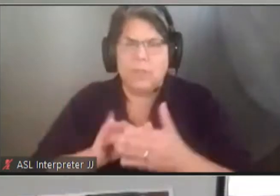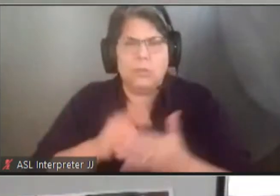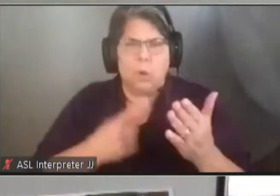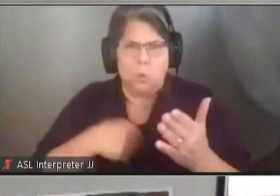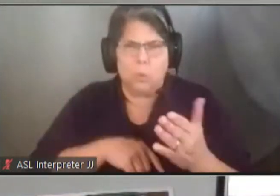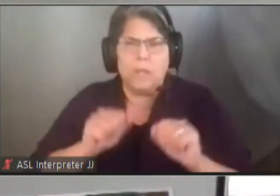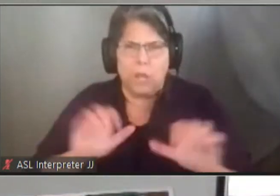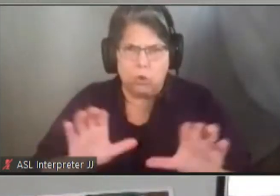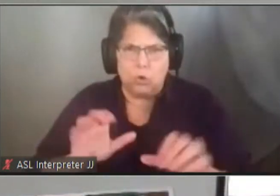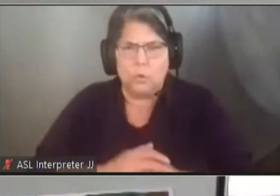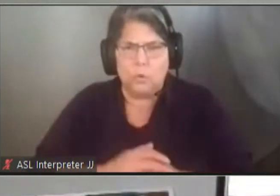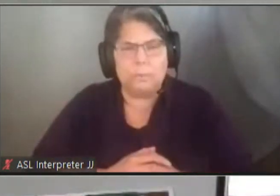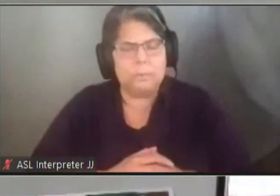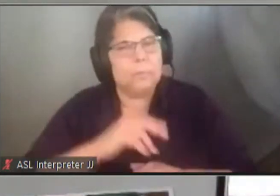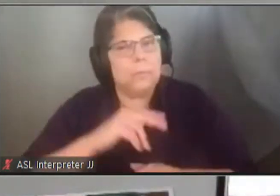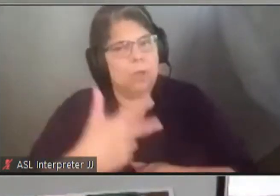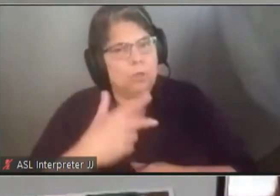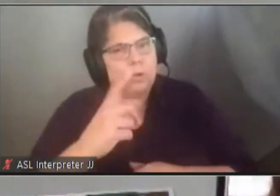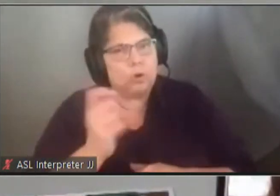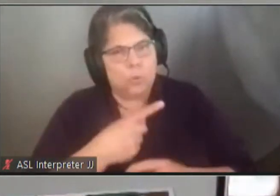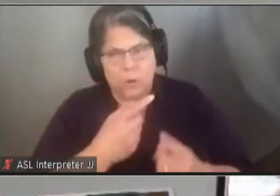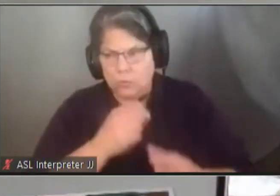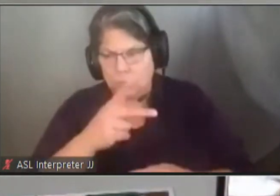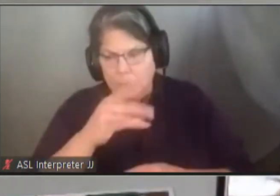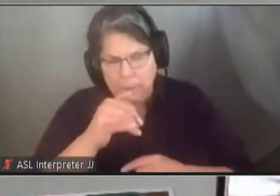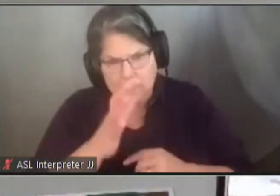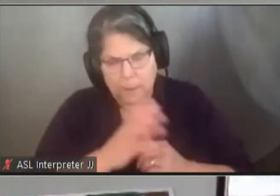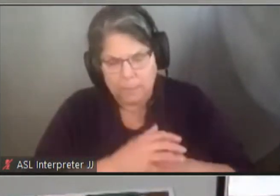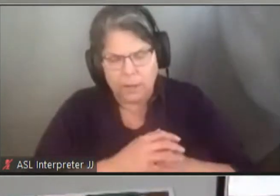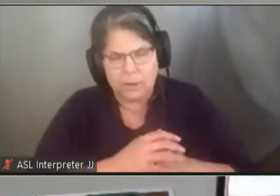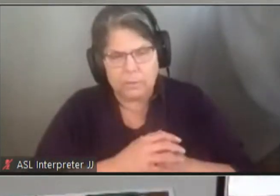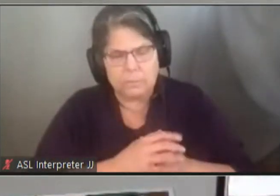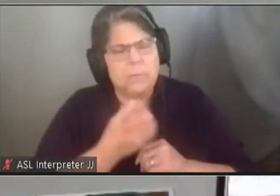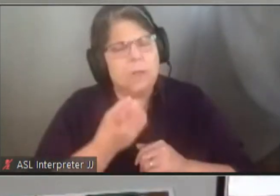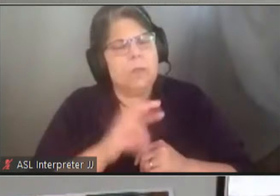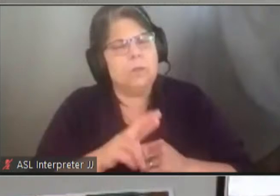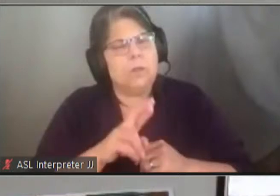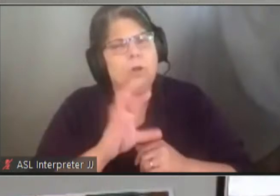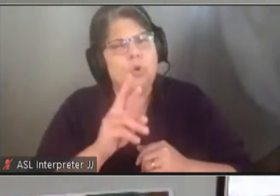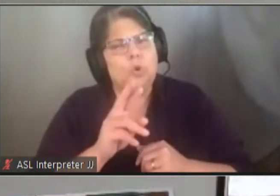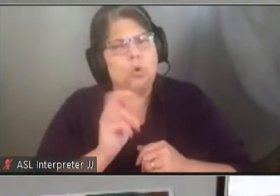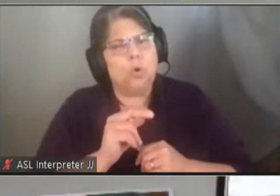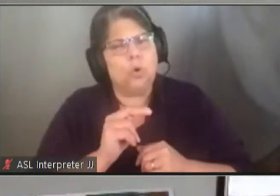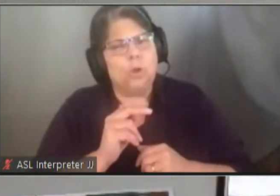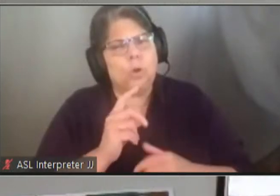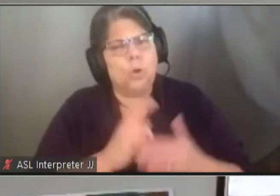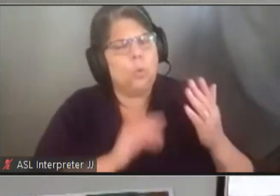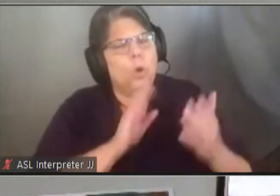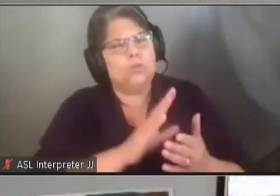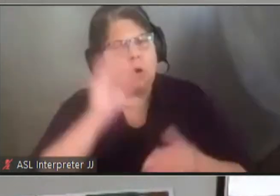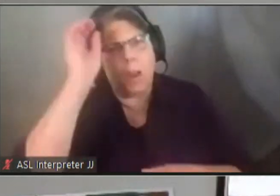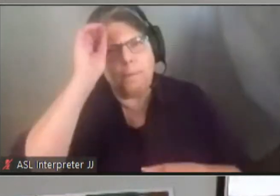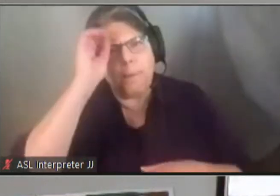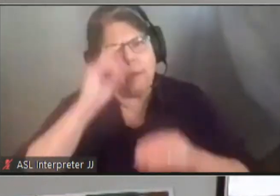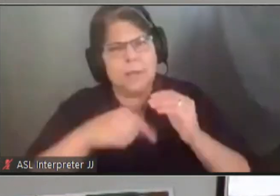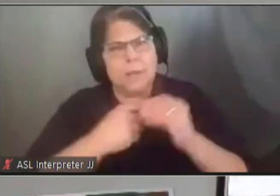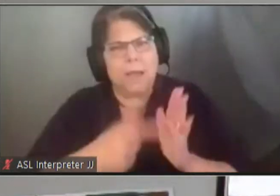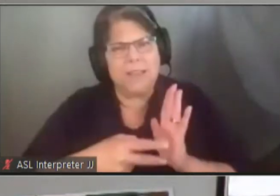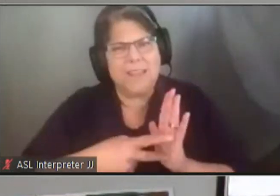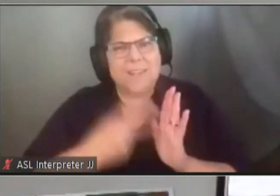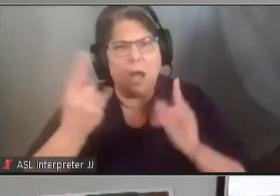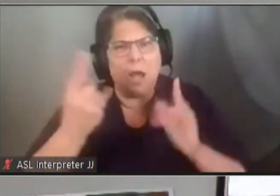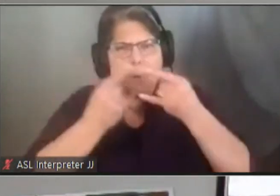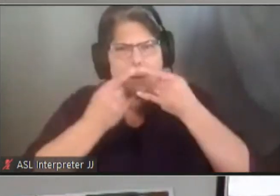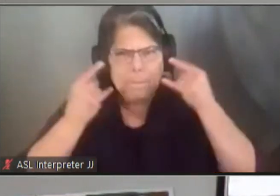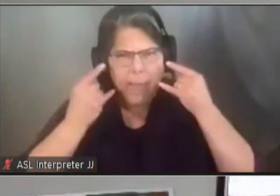And for our third question from the public, Dr. Coren, what is your stance on double masking? Is